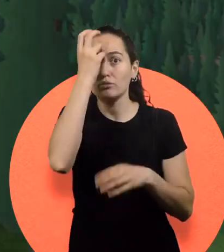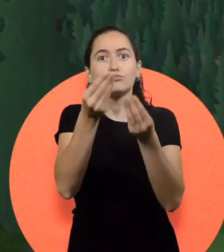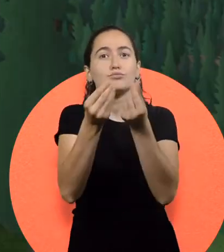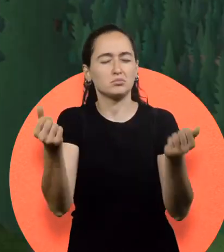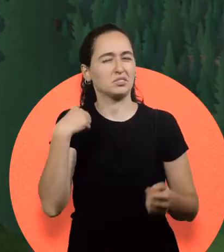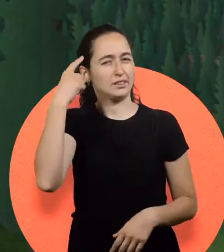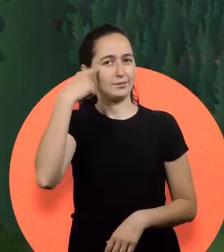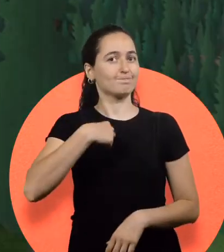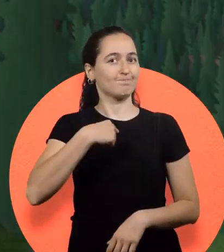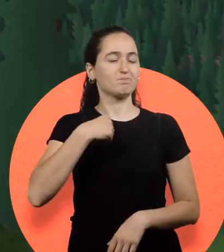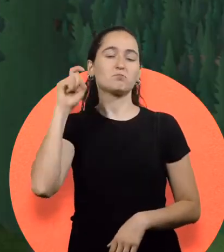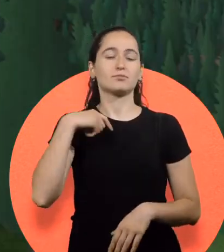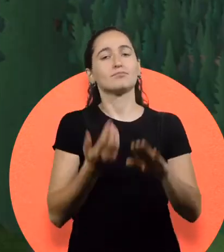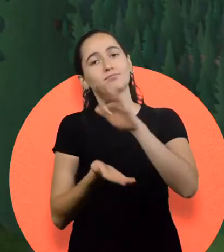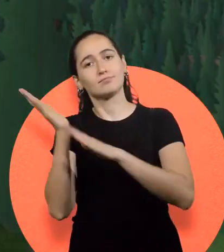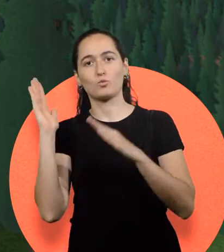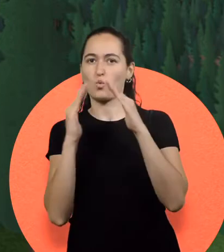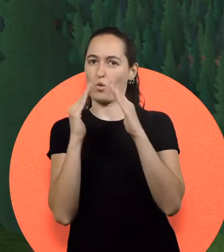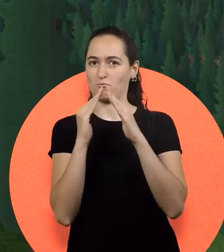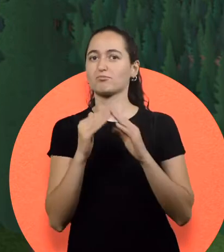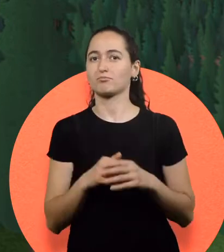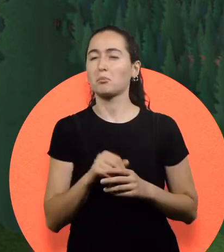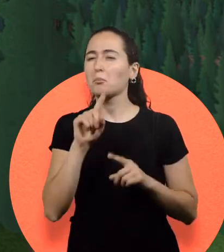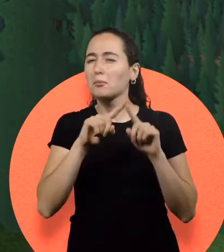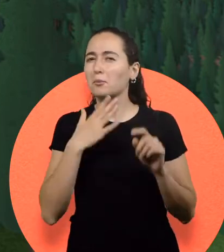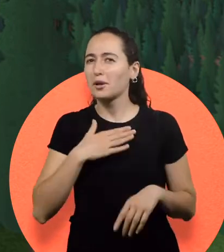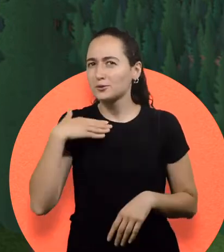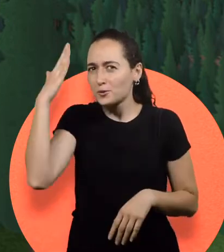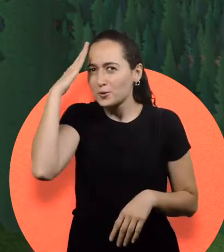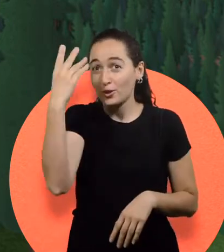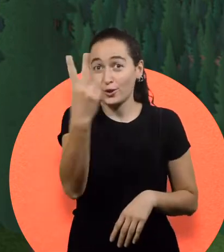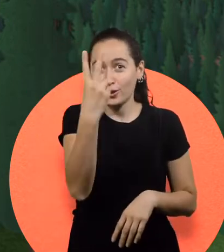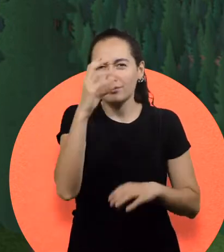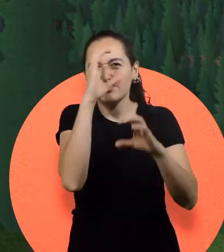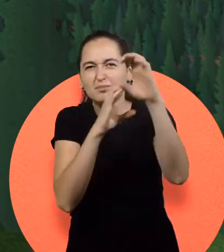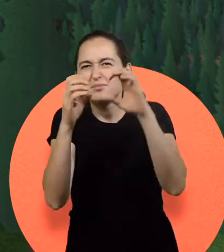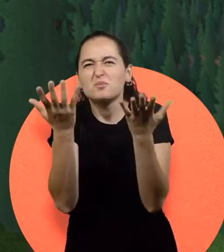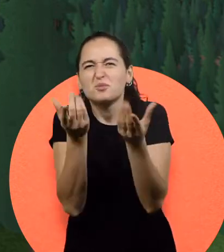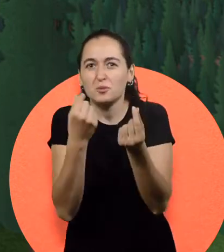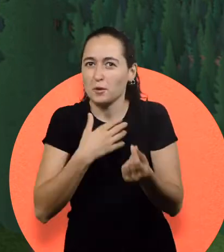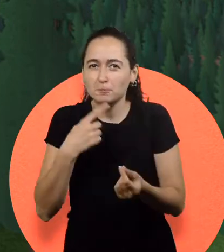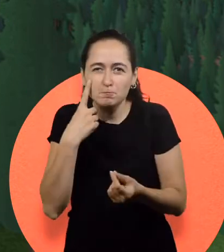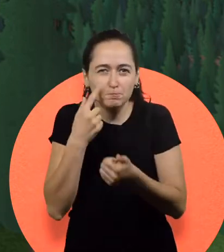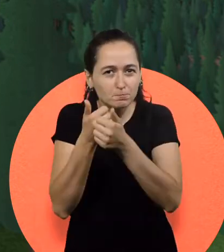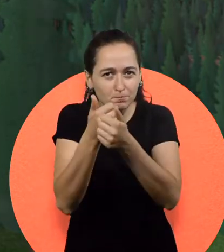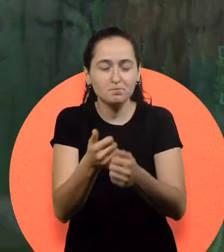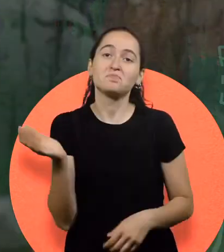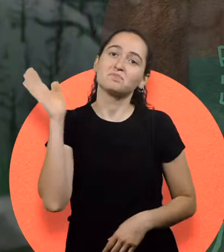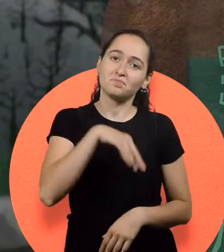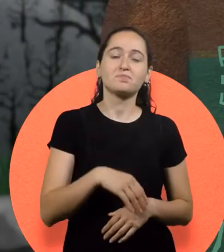I think they are looking for me. I should go back to the herd soon. But before I go, let's see what